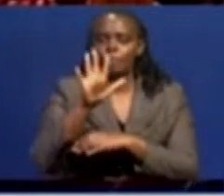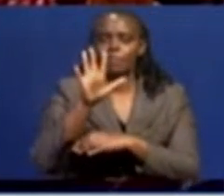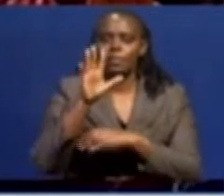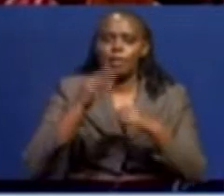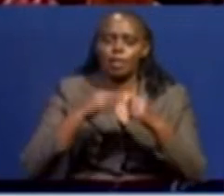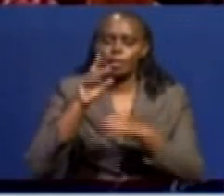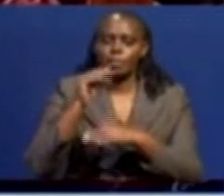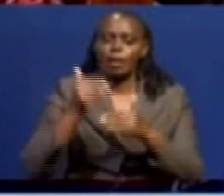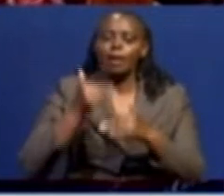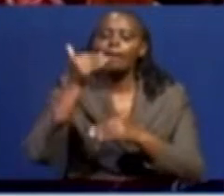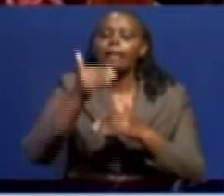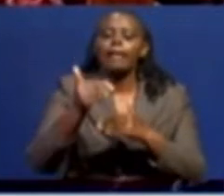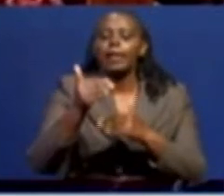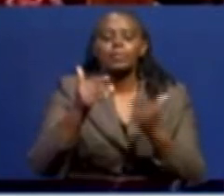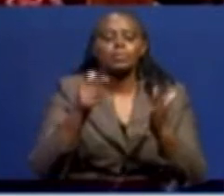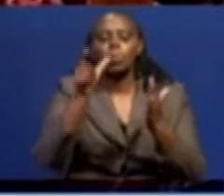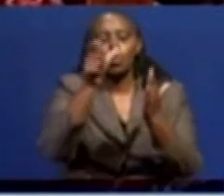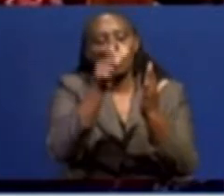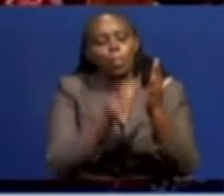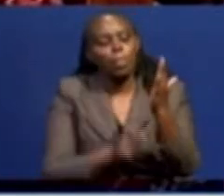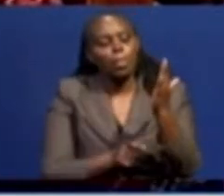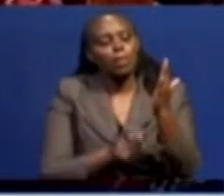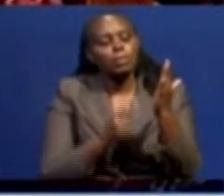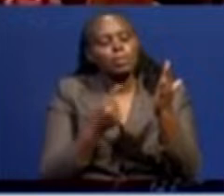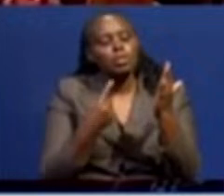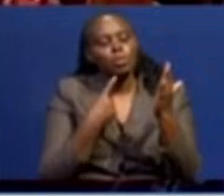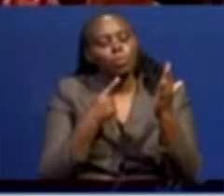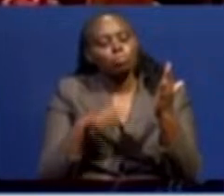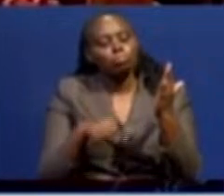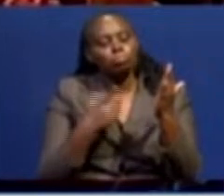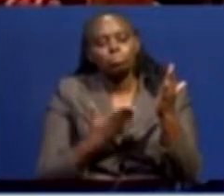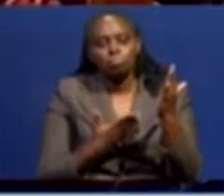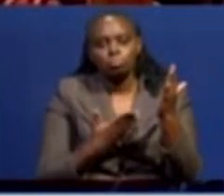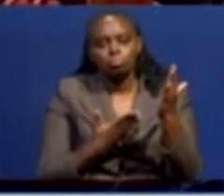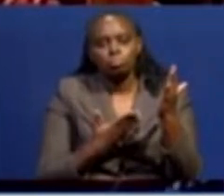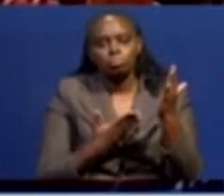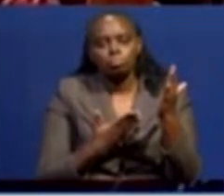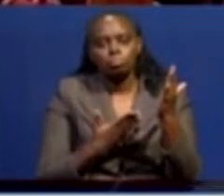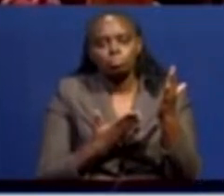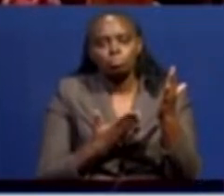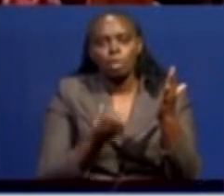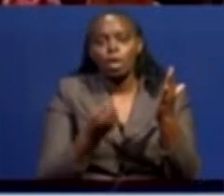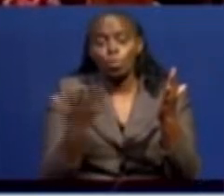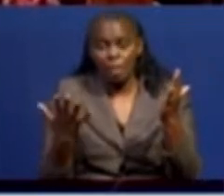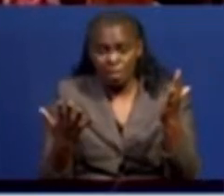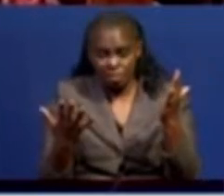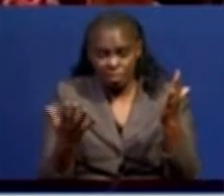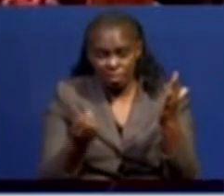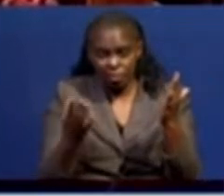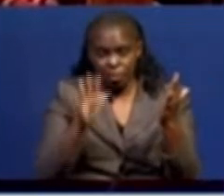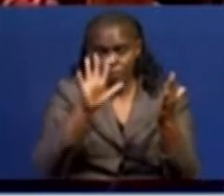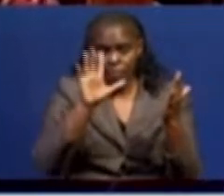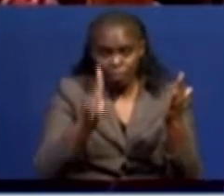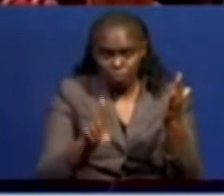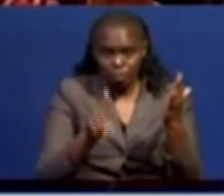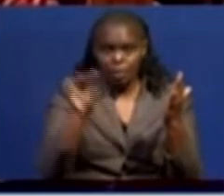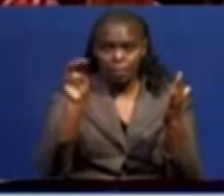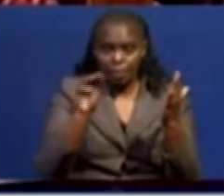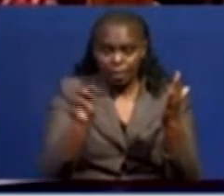76,155,481. And the next column speaks about exchequer issues, yes? Yes. What does and how much is